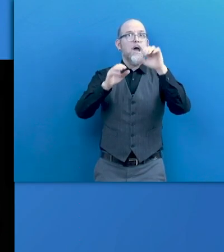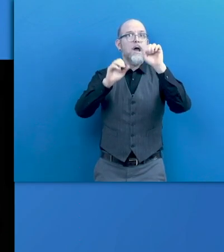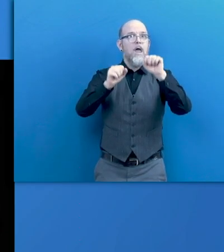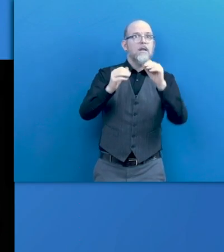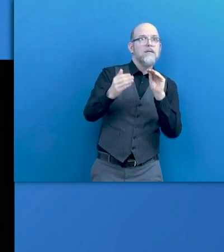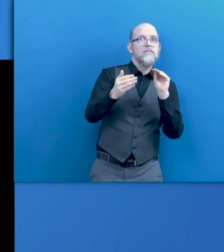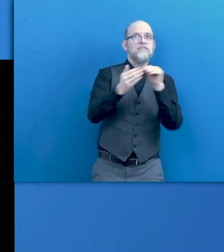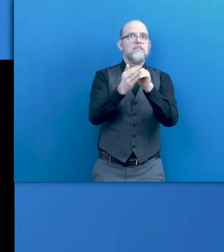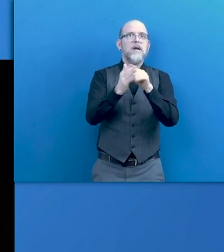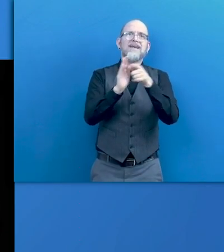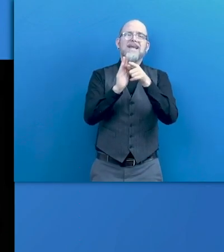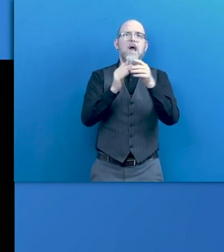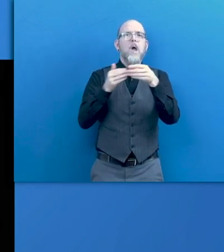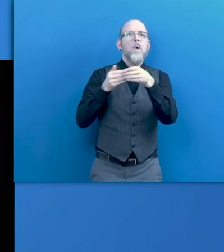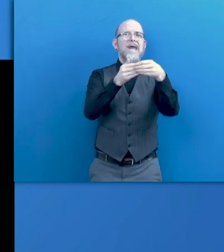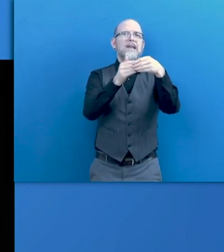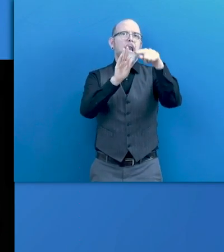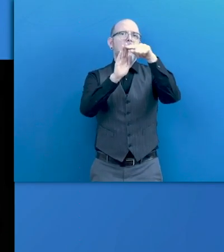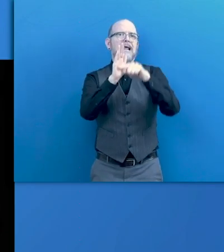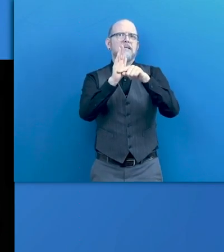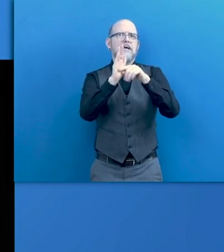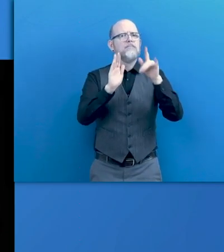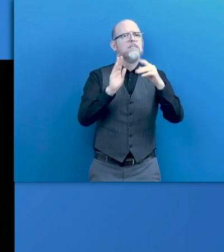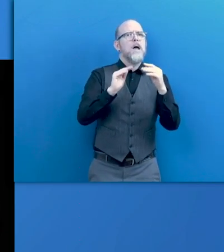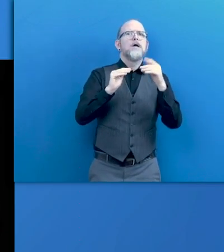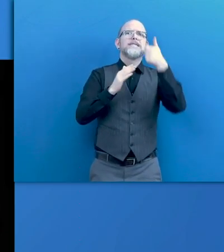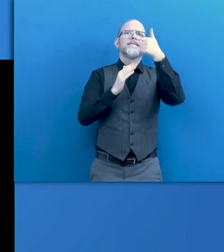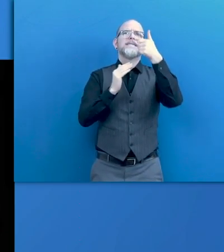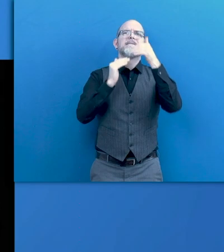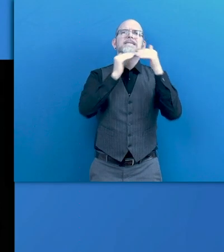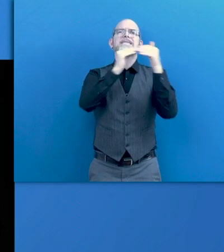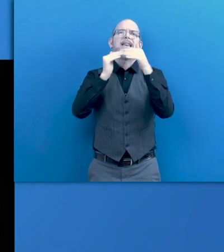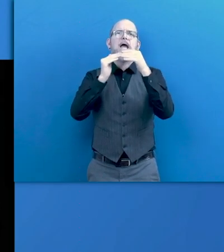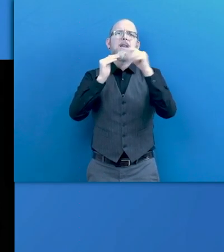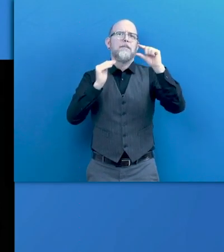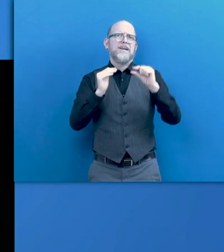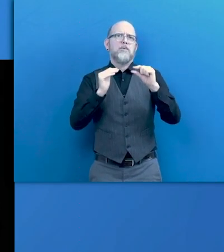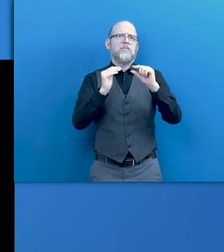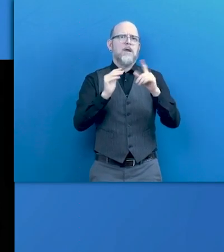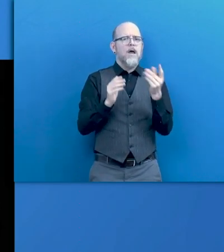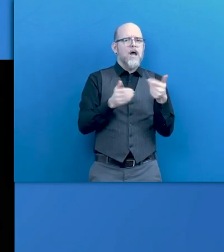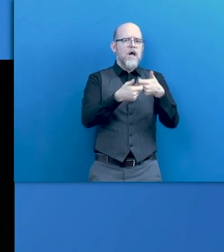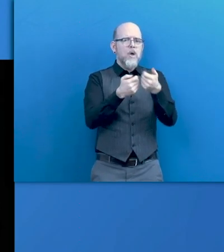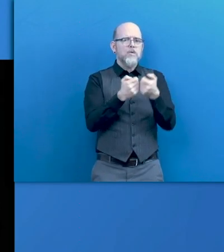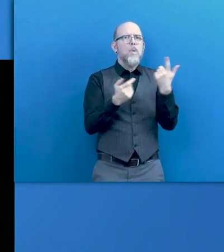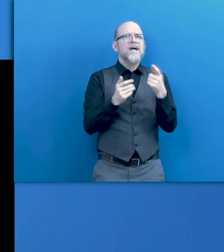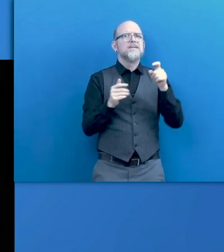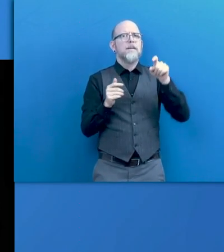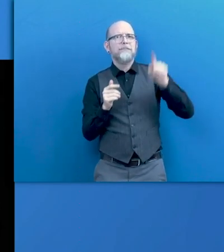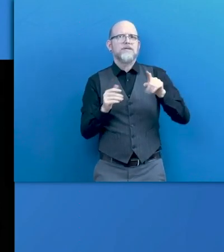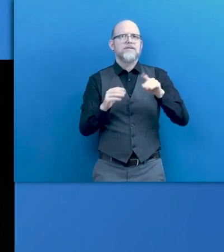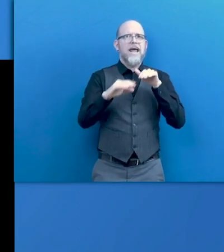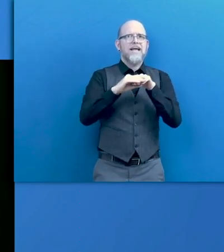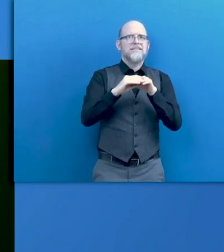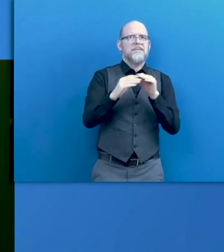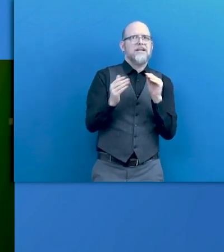have a new requirement for our consoles, that these minimum standards of accessibility must be included.